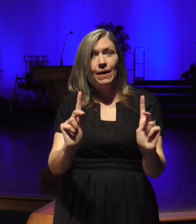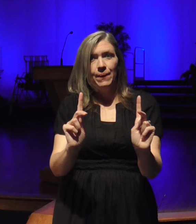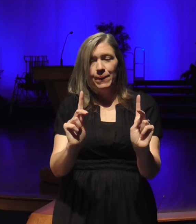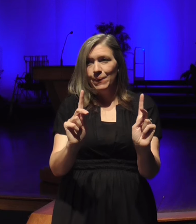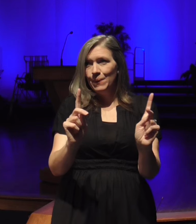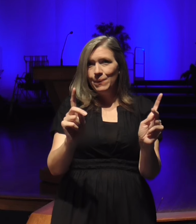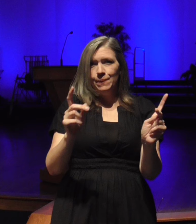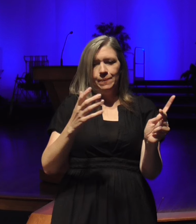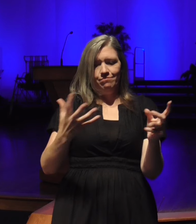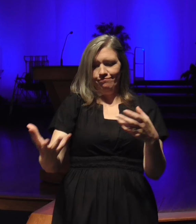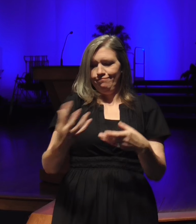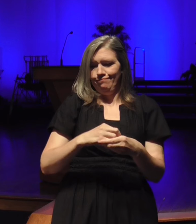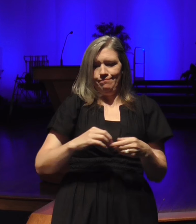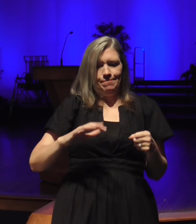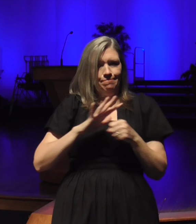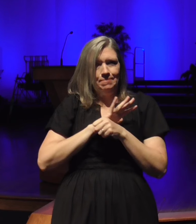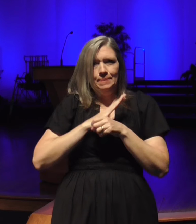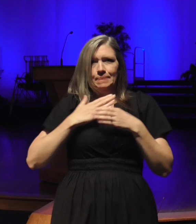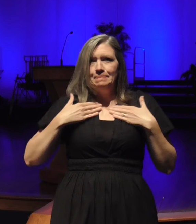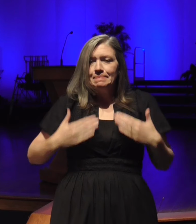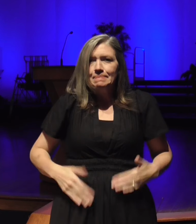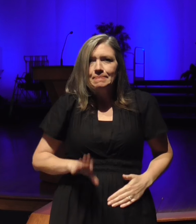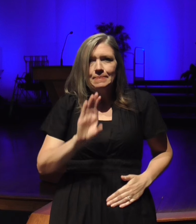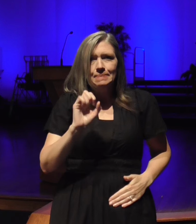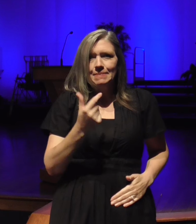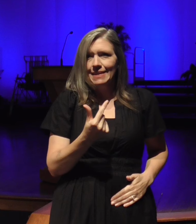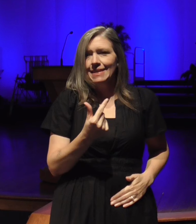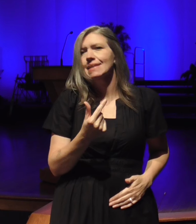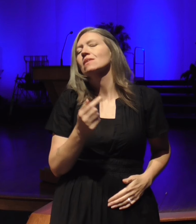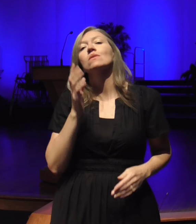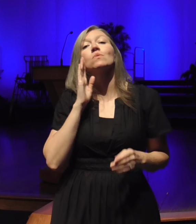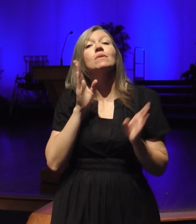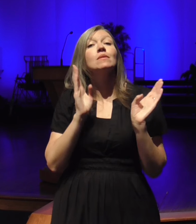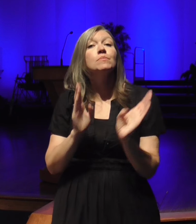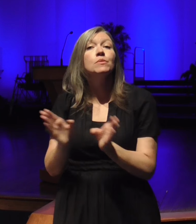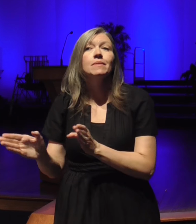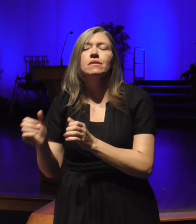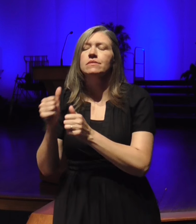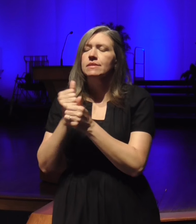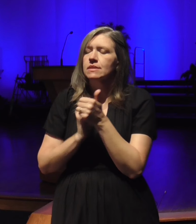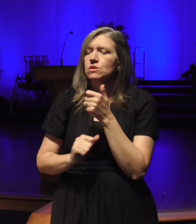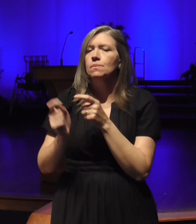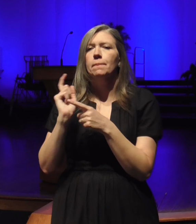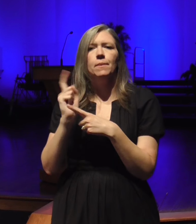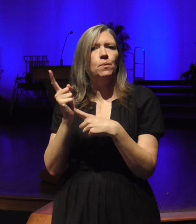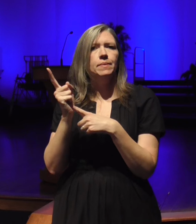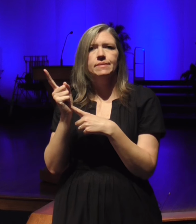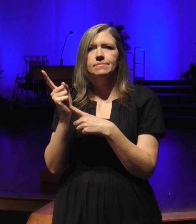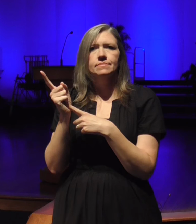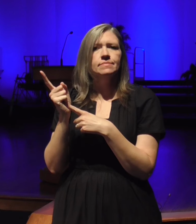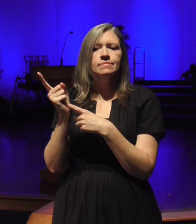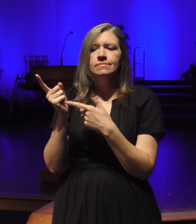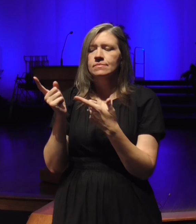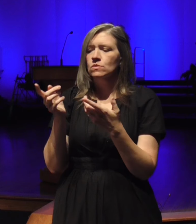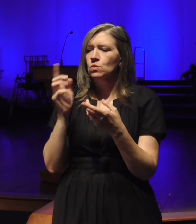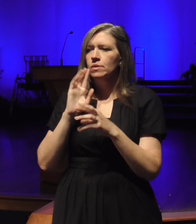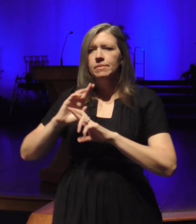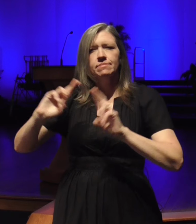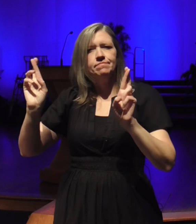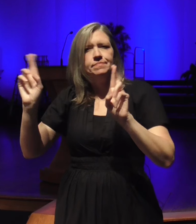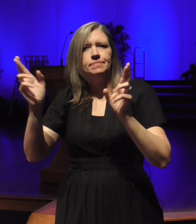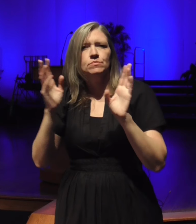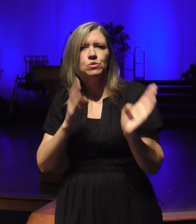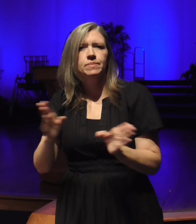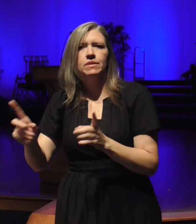good. I will do the heavy labor of allowing it into my entire being. And I